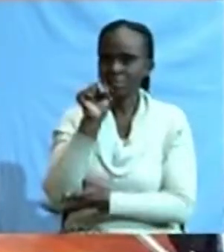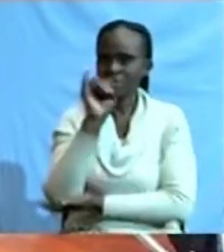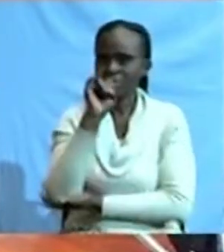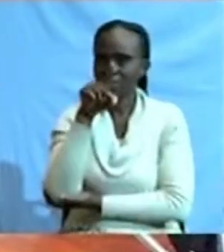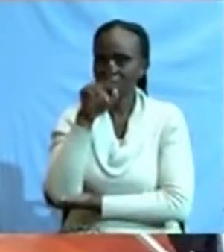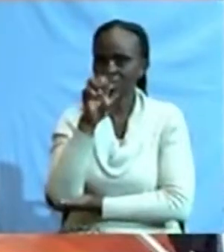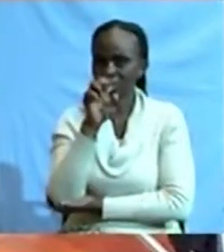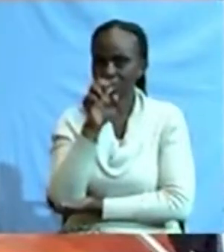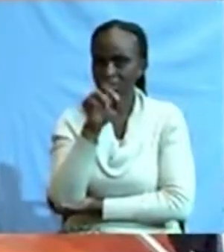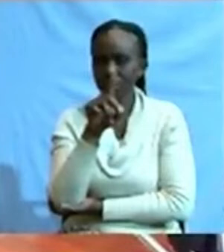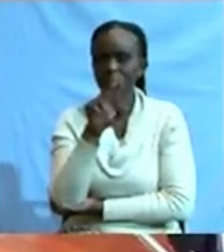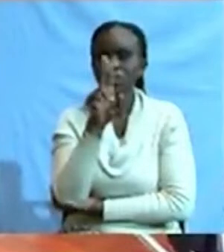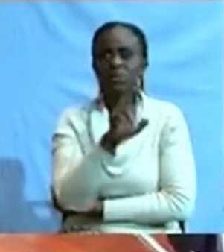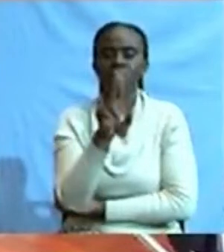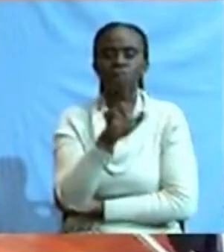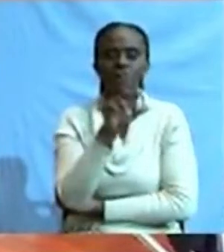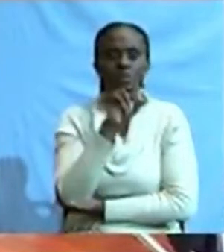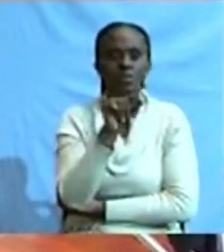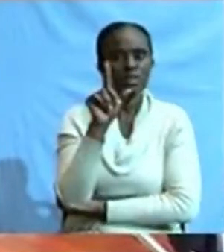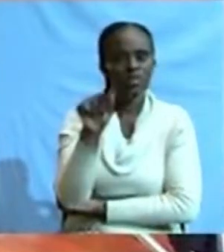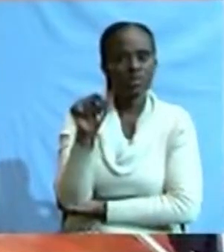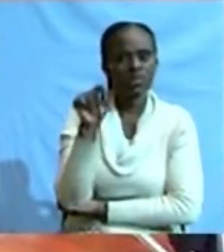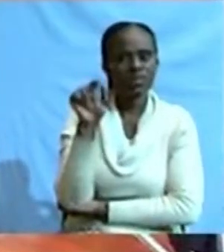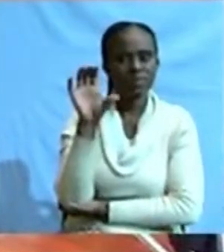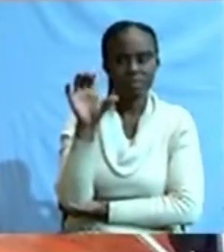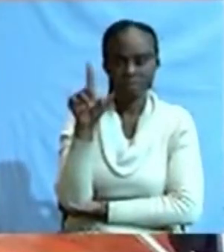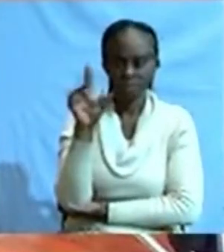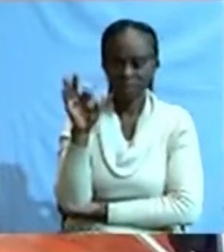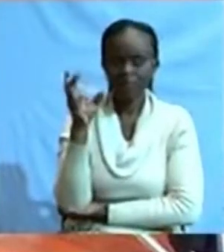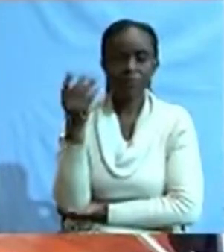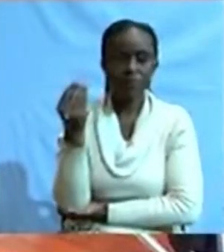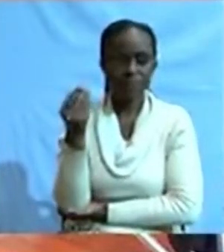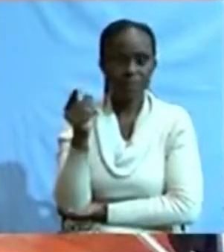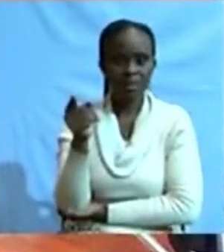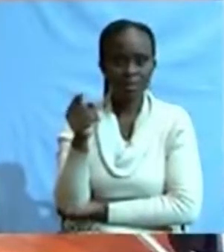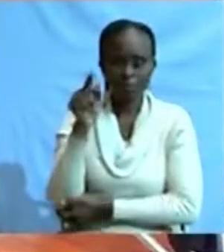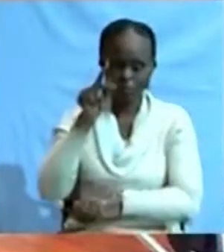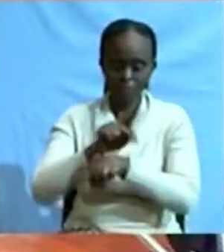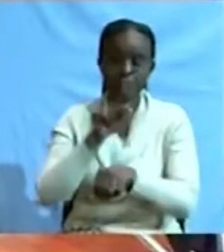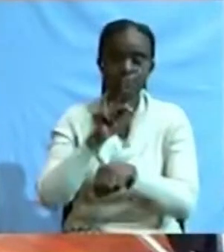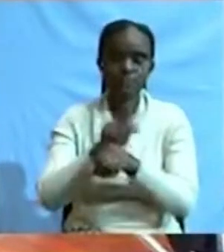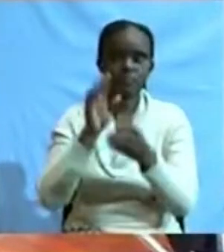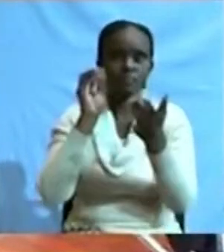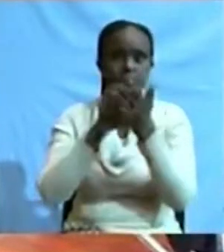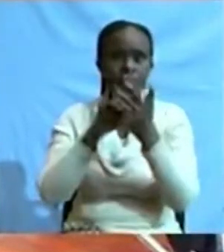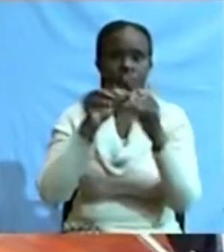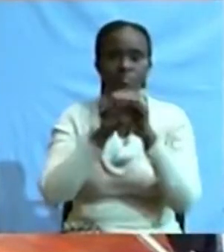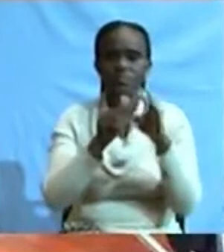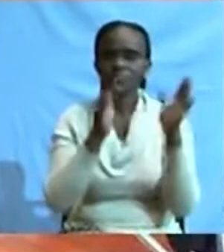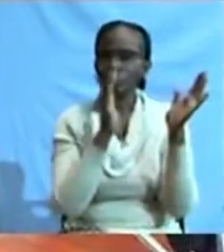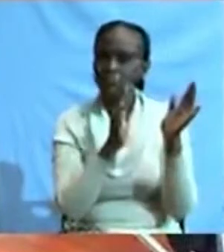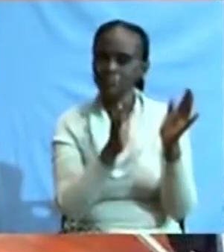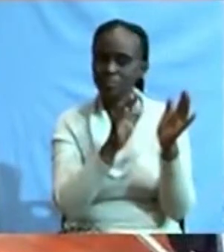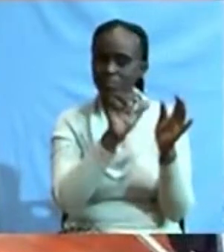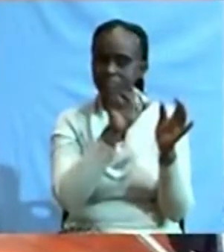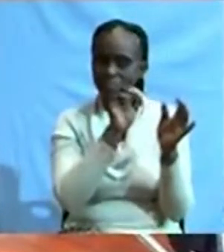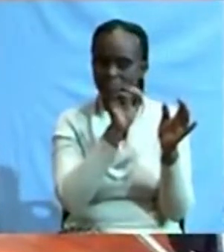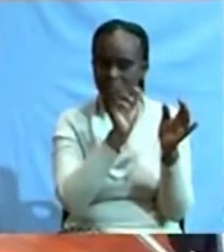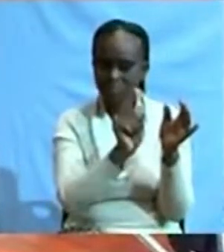using the 2020 CDF allocation, where the project was put in Lot 3 together